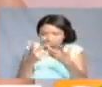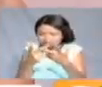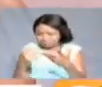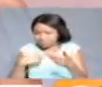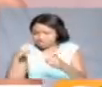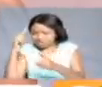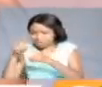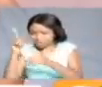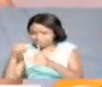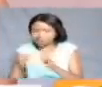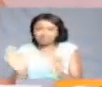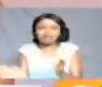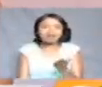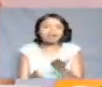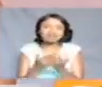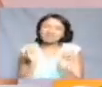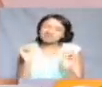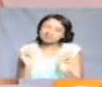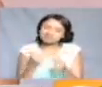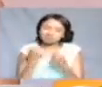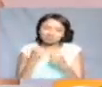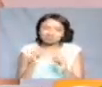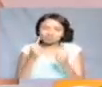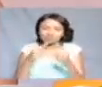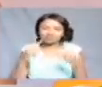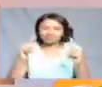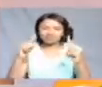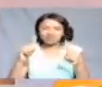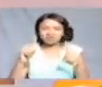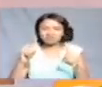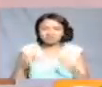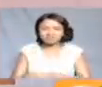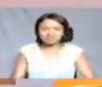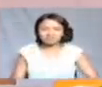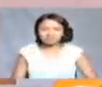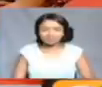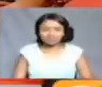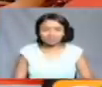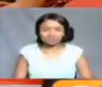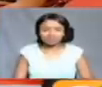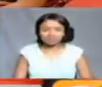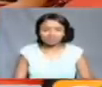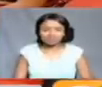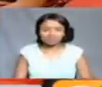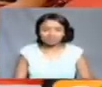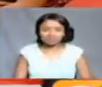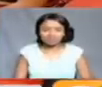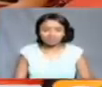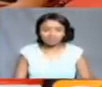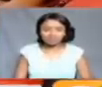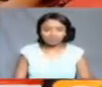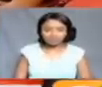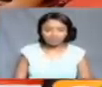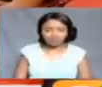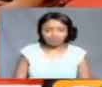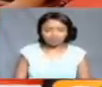together. You can't do that effectively for more than one or two brands. And I wonder, I mean, do you want to react to that, Kamarichi? Yeah, I'm actually still